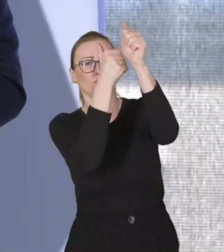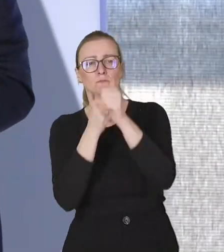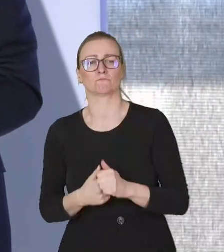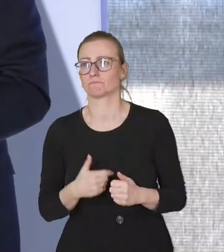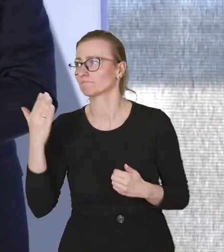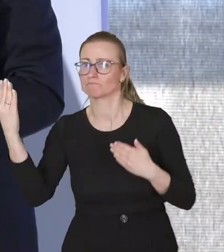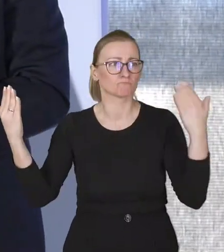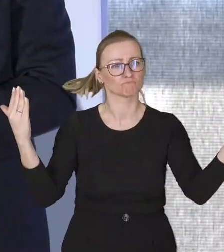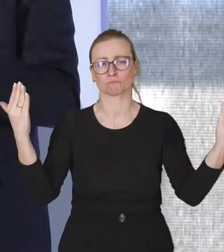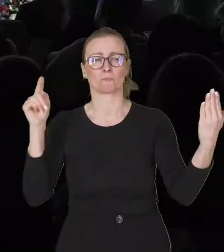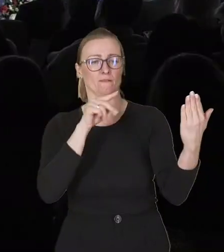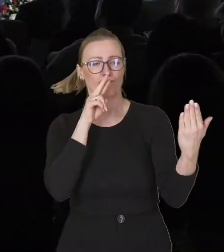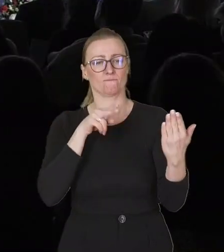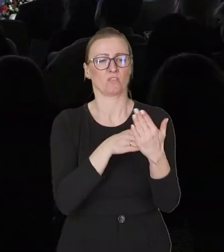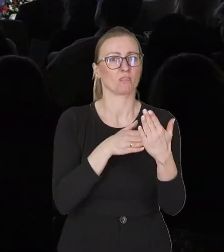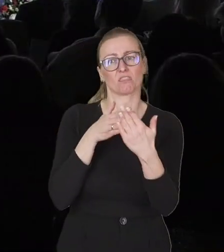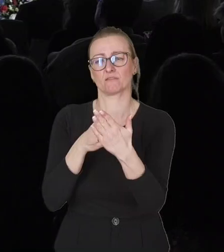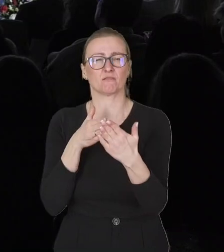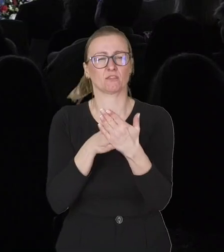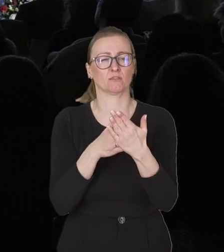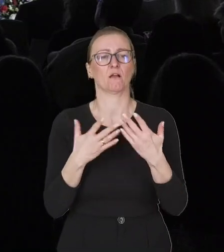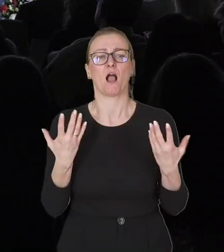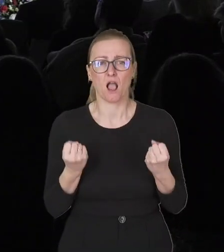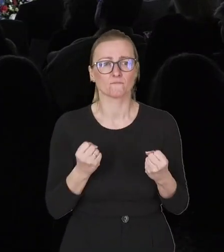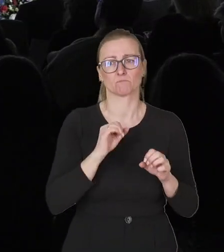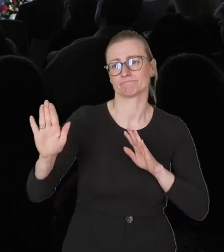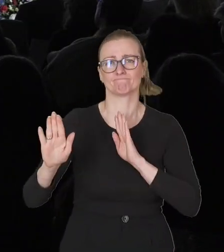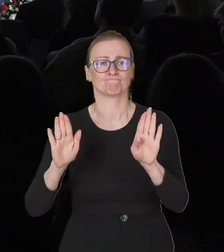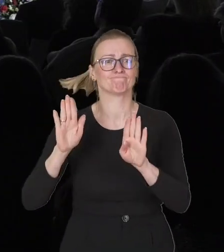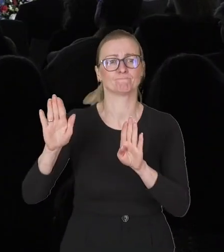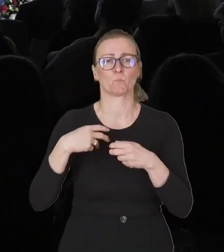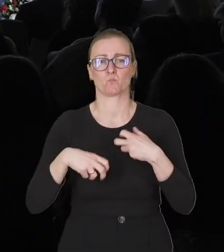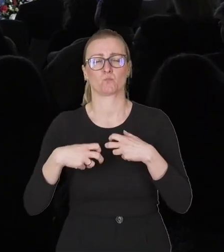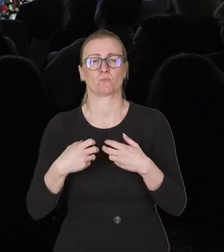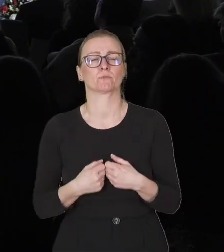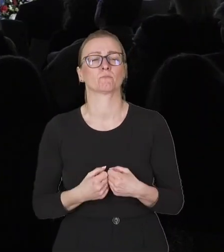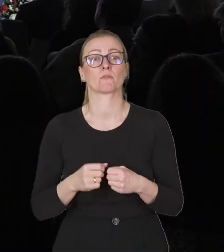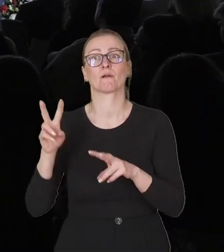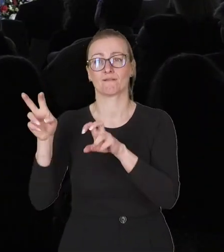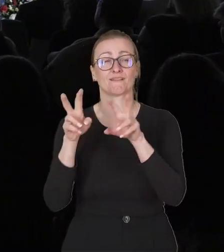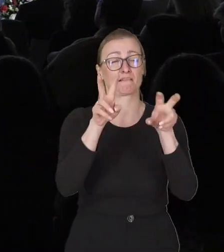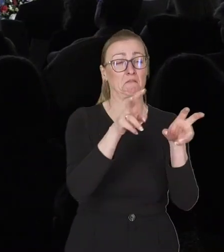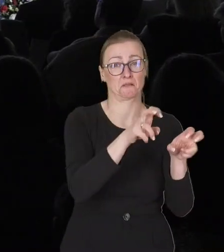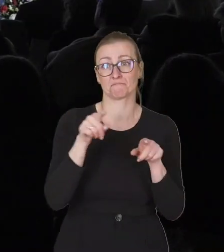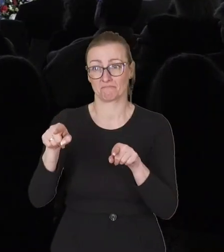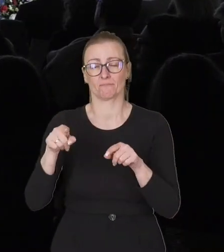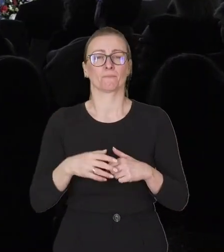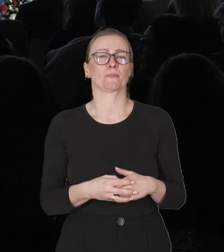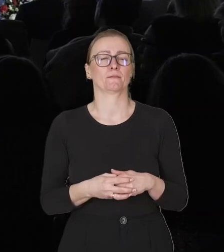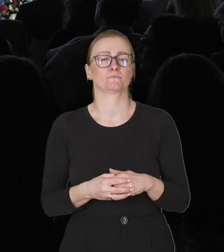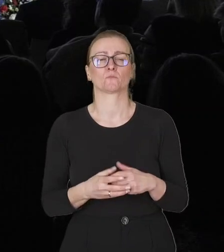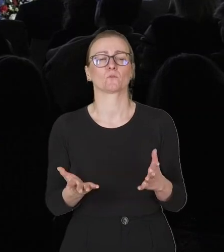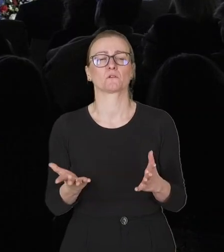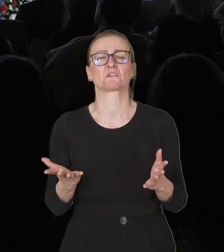be addressed. I think it's worth to recall one of the latest publications from December, the report from the